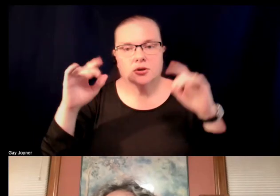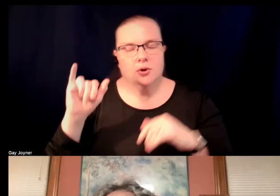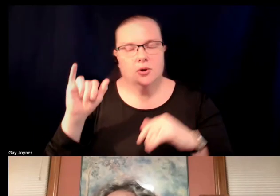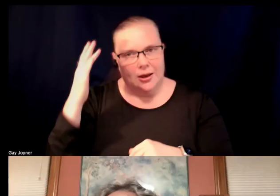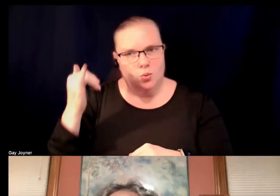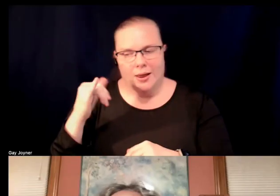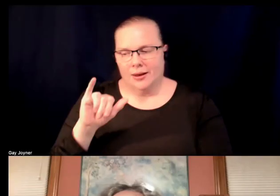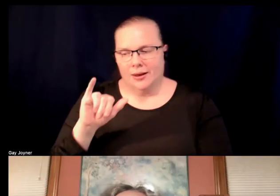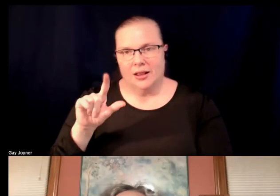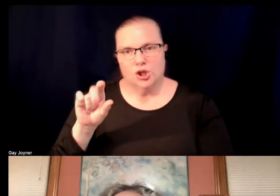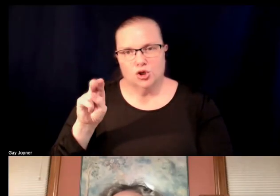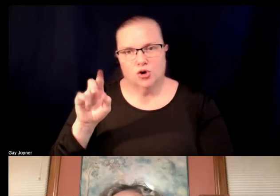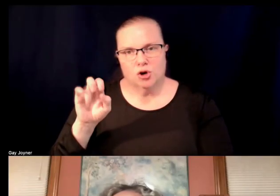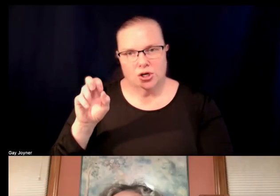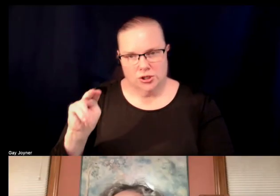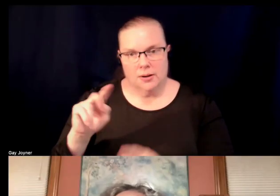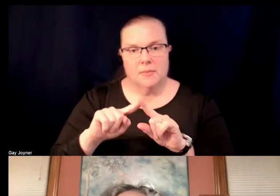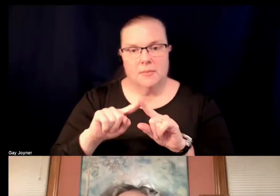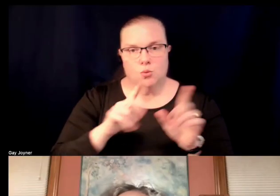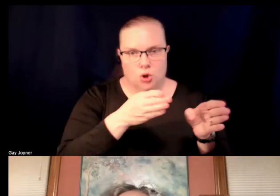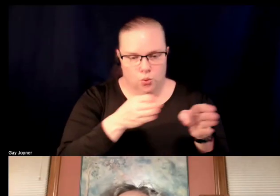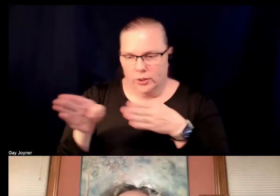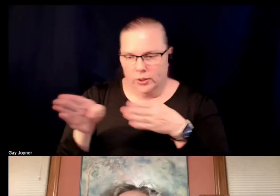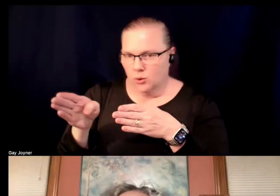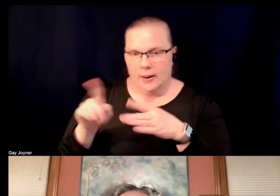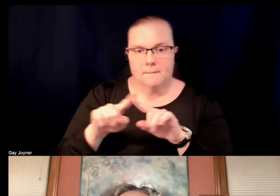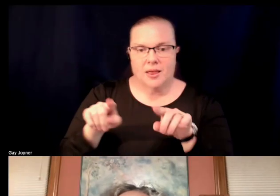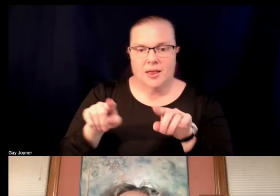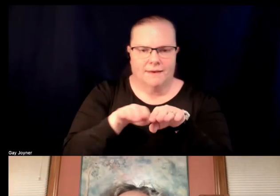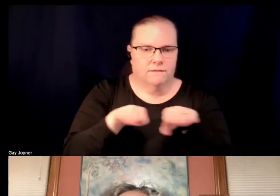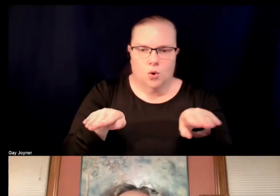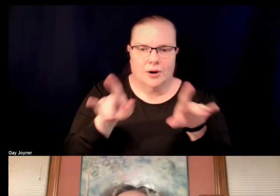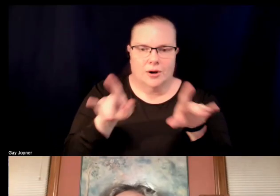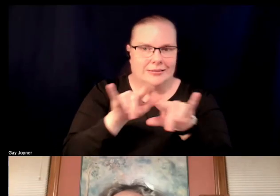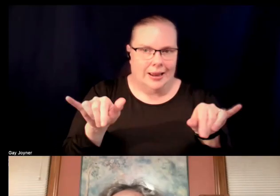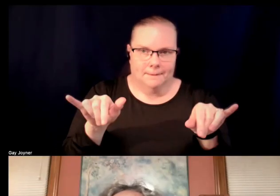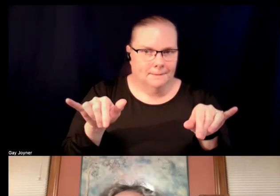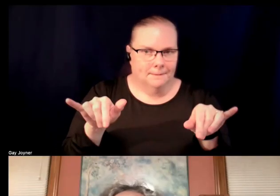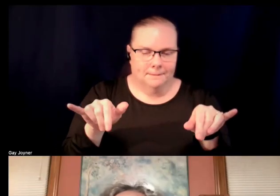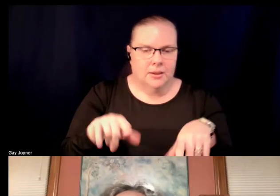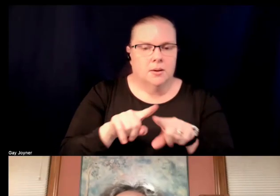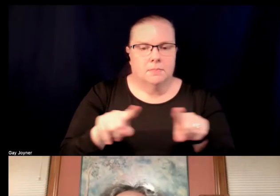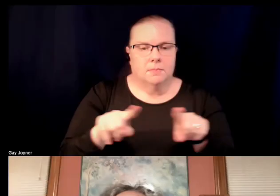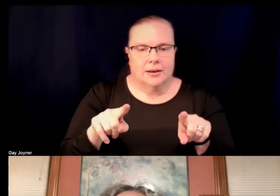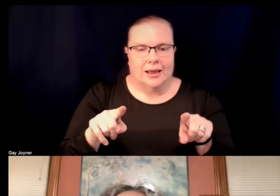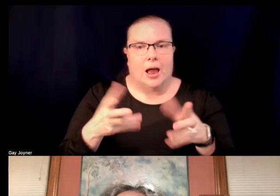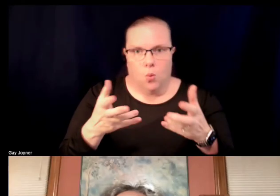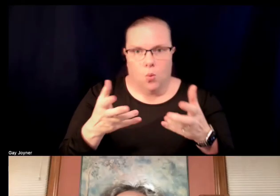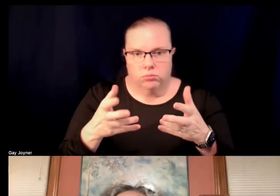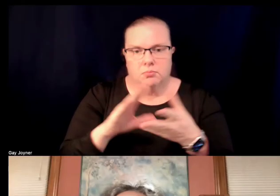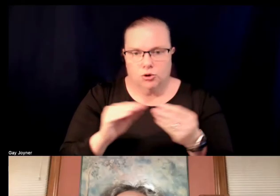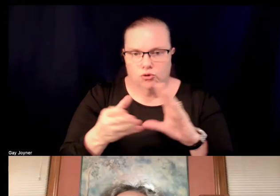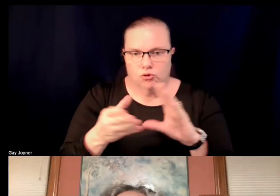a redirect essentially, but the core is still the same. I still want to make stories. It's just in a different format. So instead of it